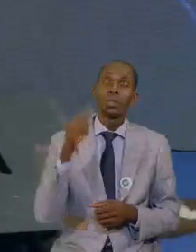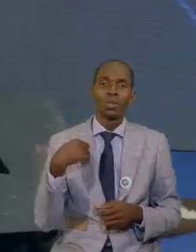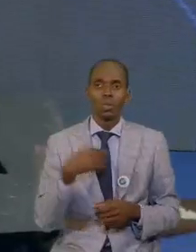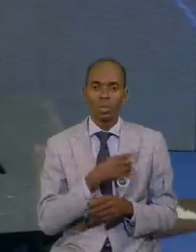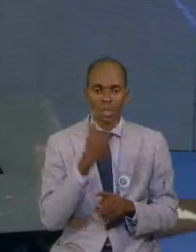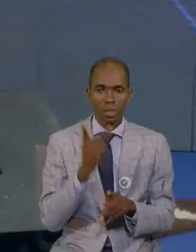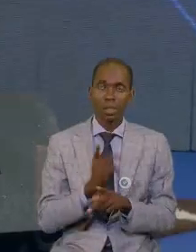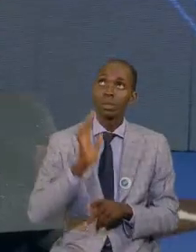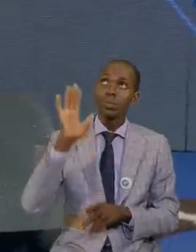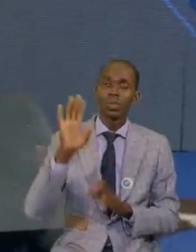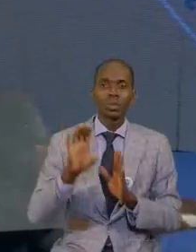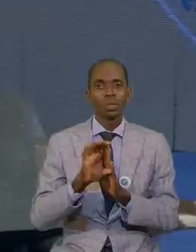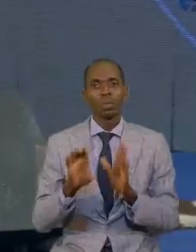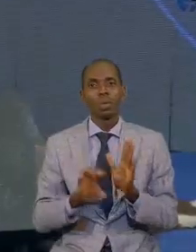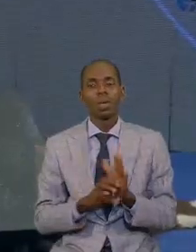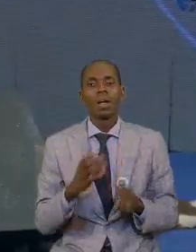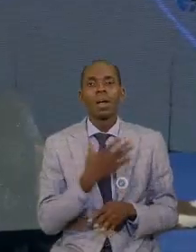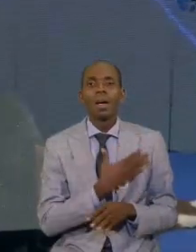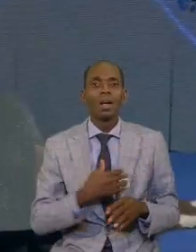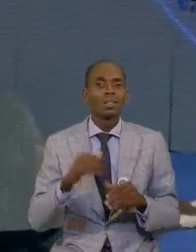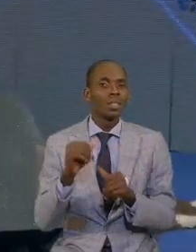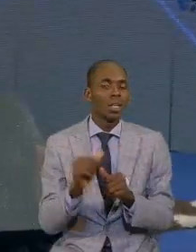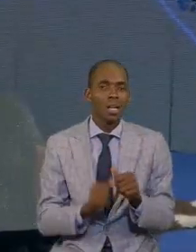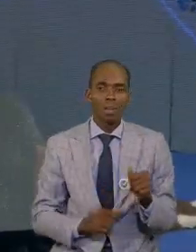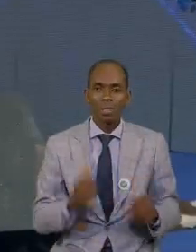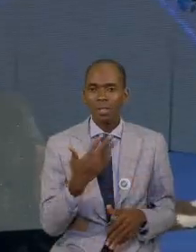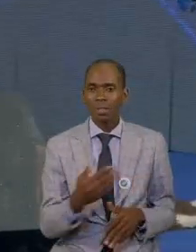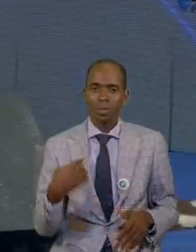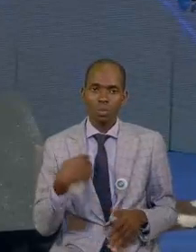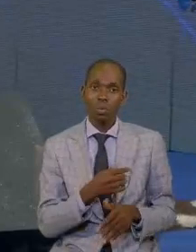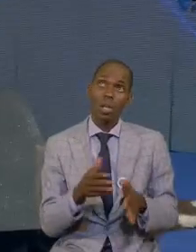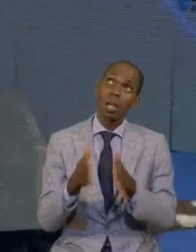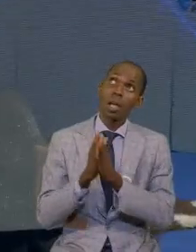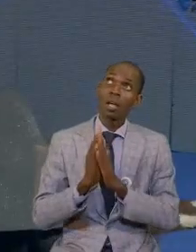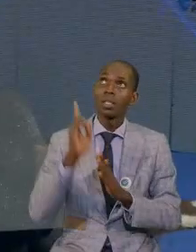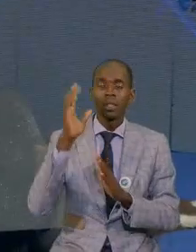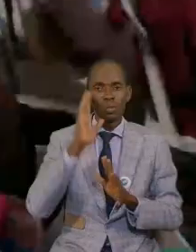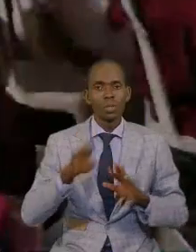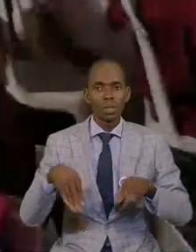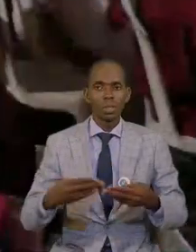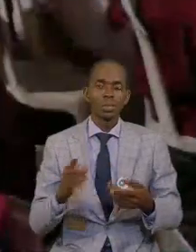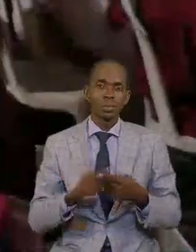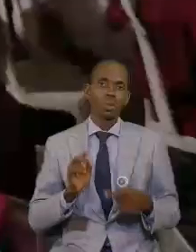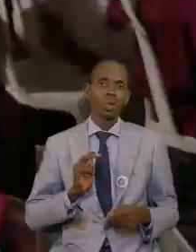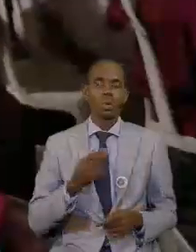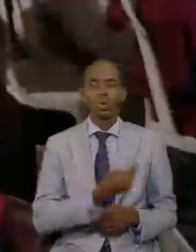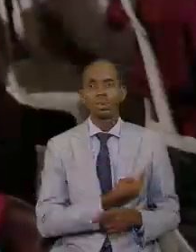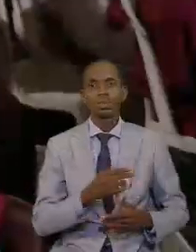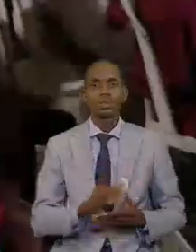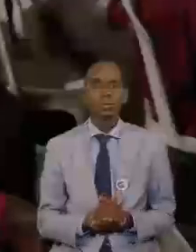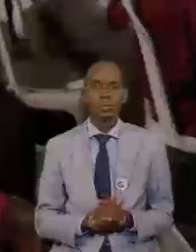commandments, and everything we ask, he will give unto us.